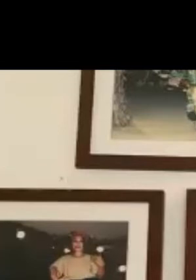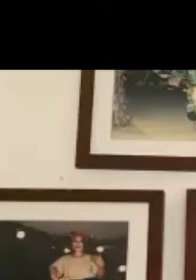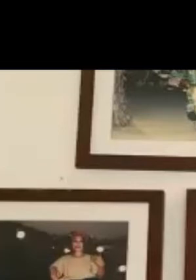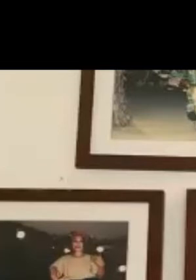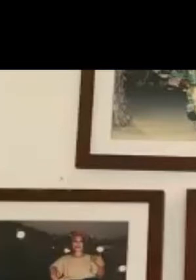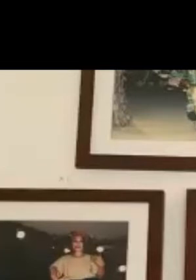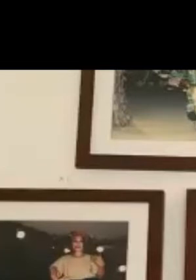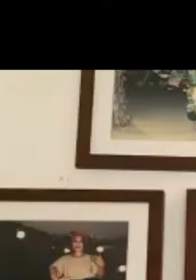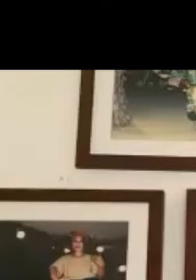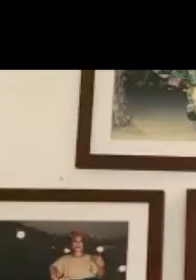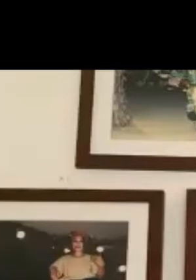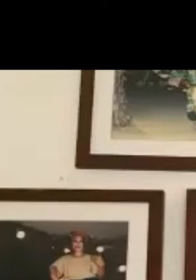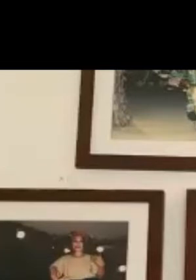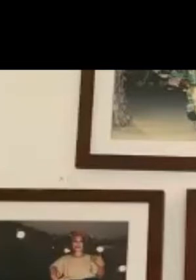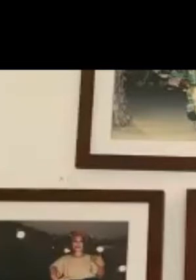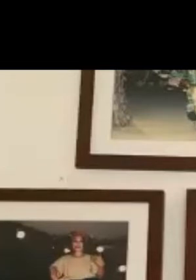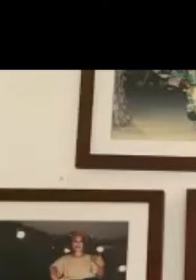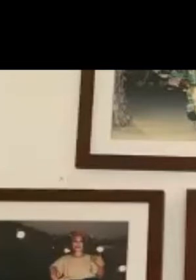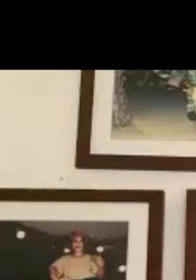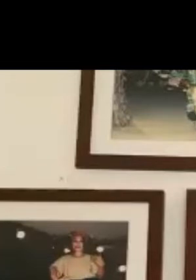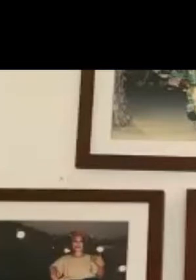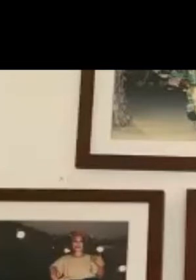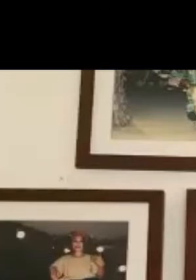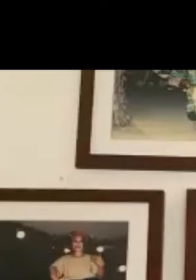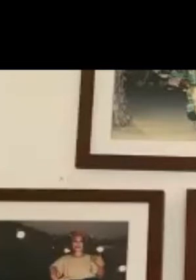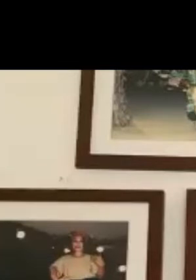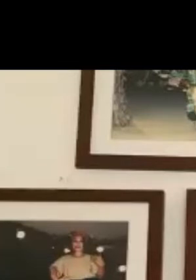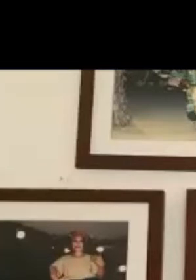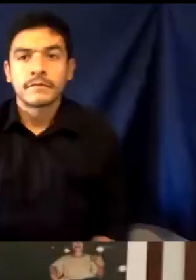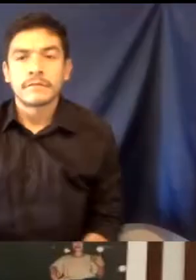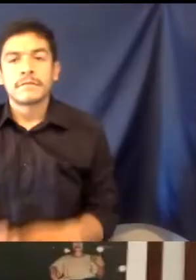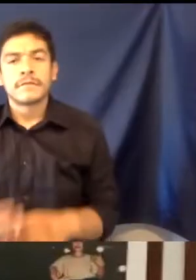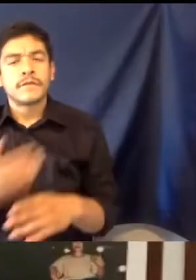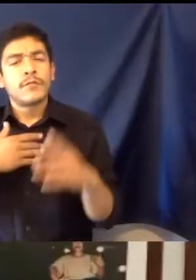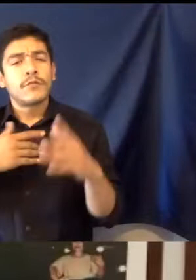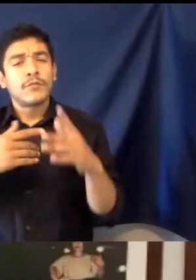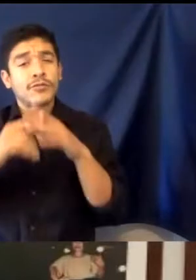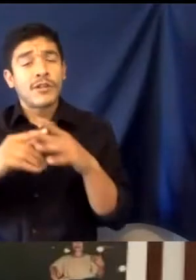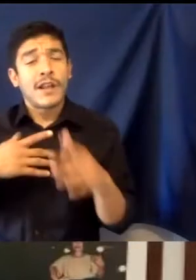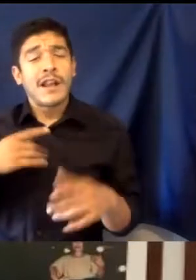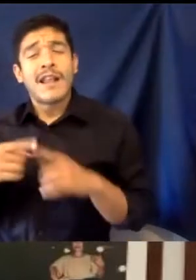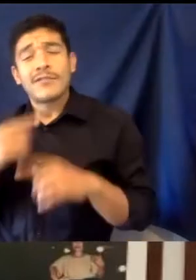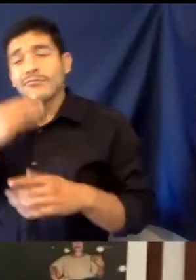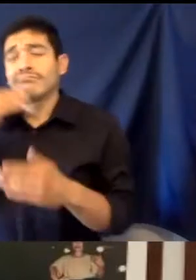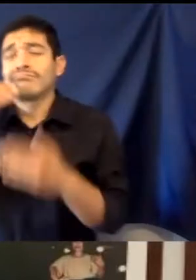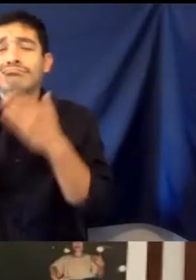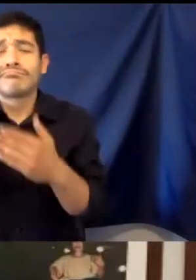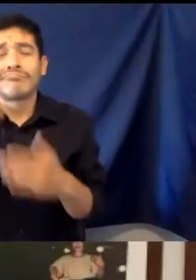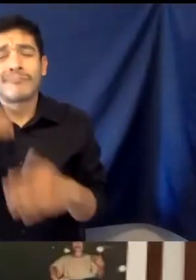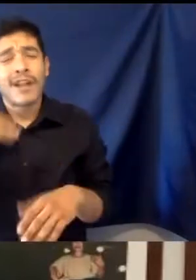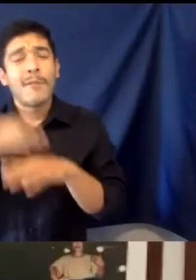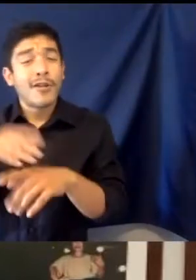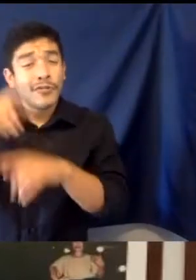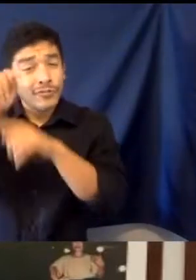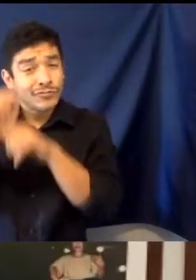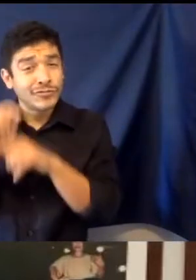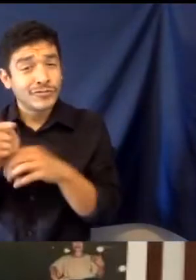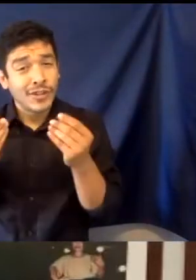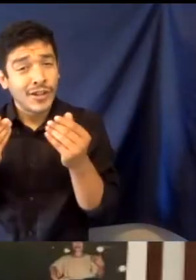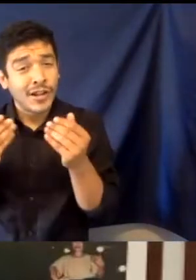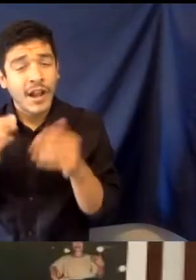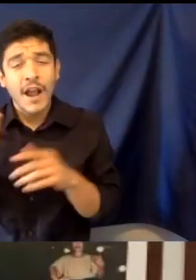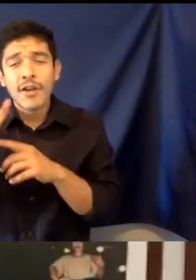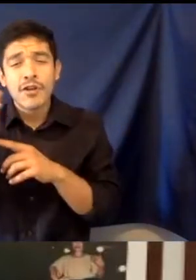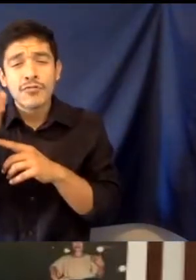Cass Destilo. Before we begin, I would like to acknowledge that I am currently on the traditional lands of the